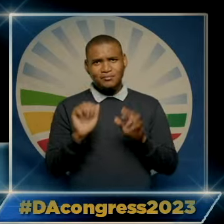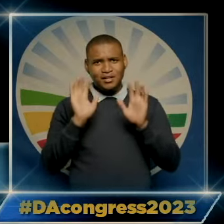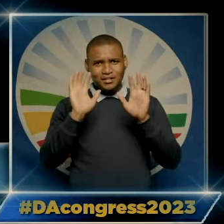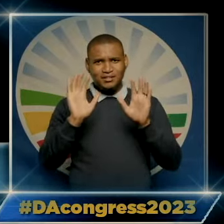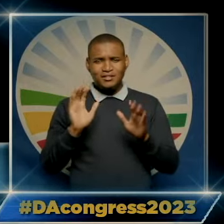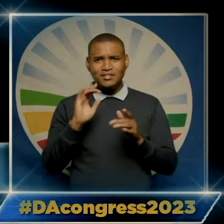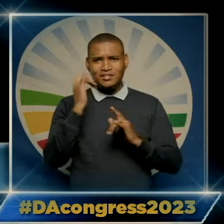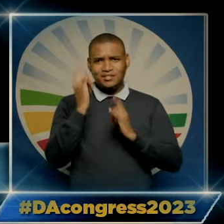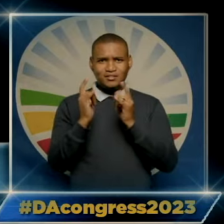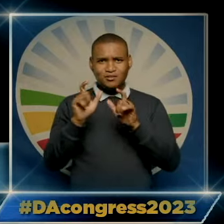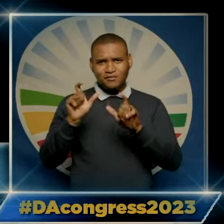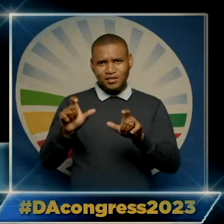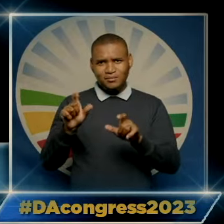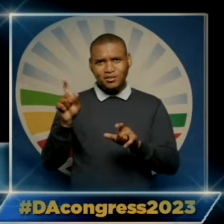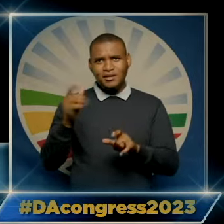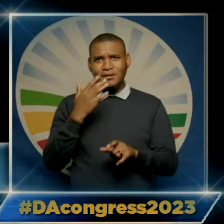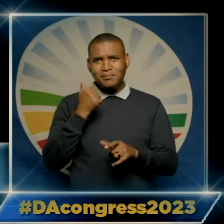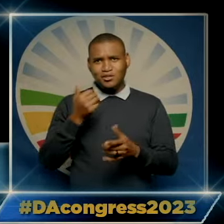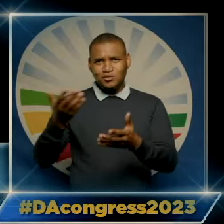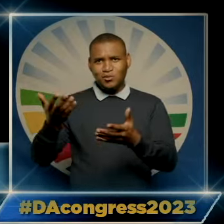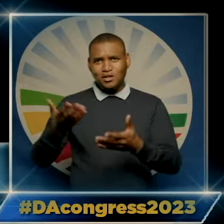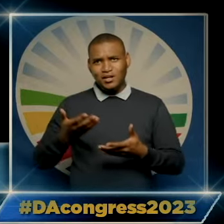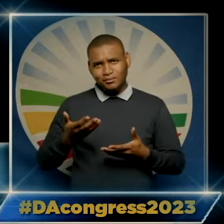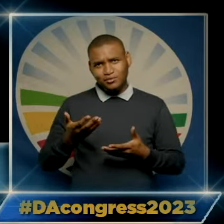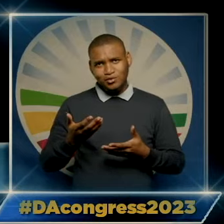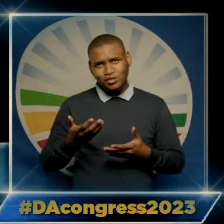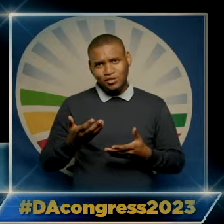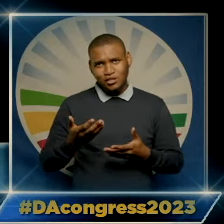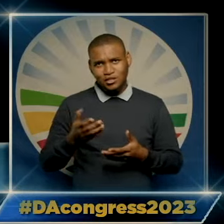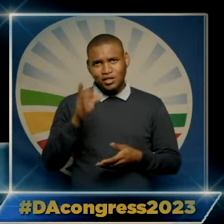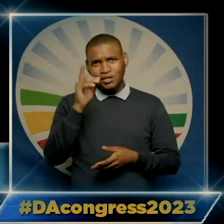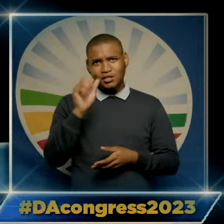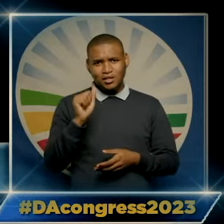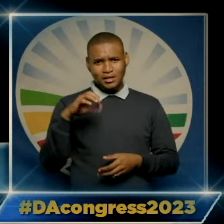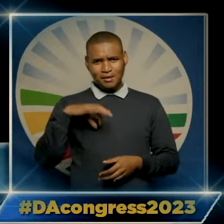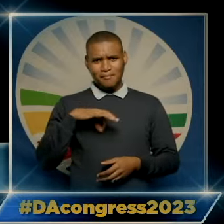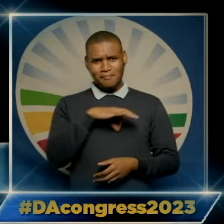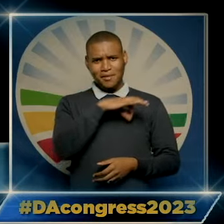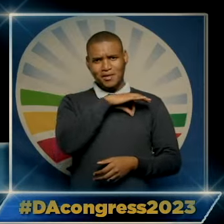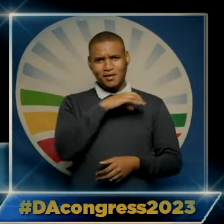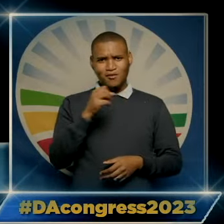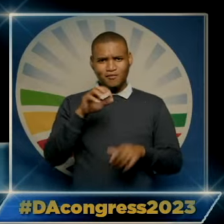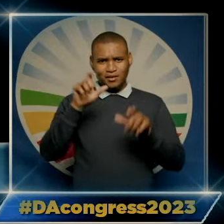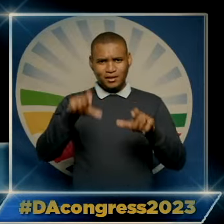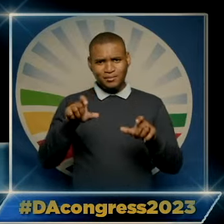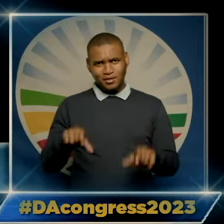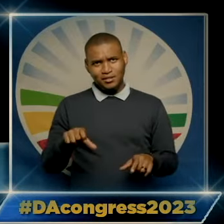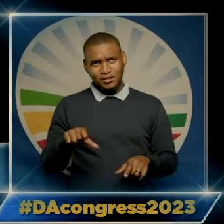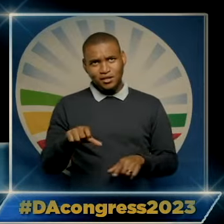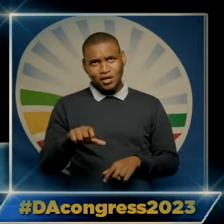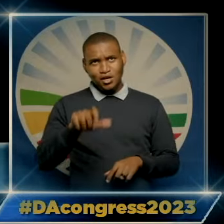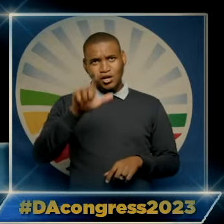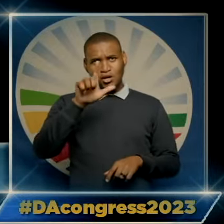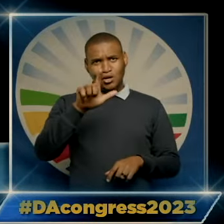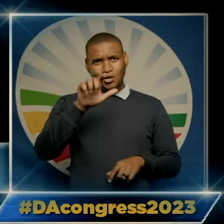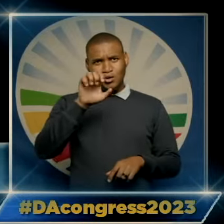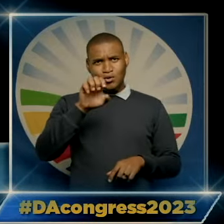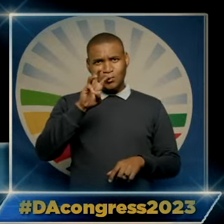Town. Please welcome to the stage DA Mayor of Cape Town, Jordan.